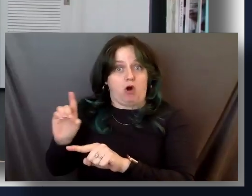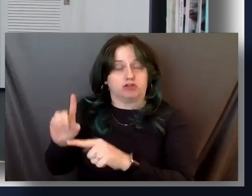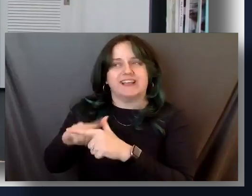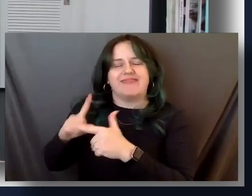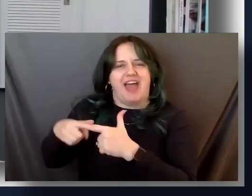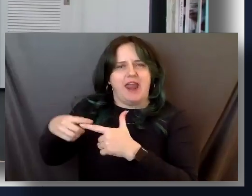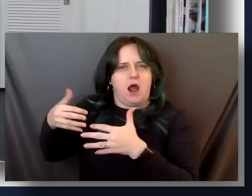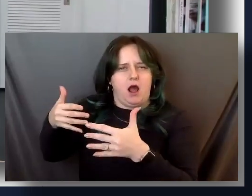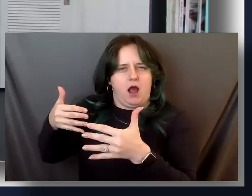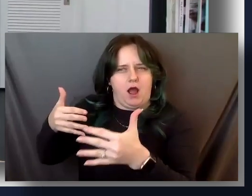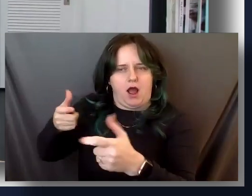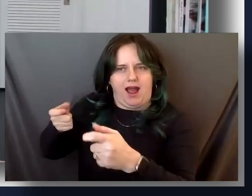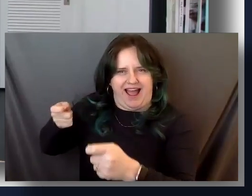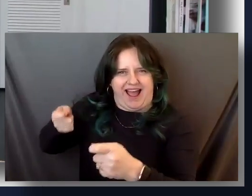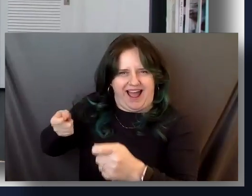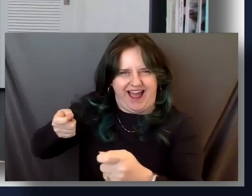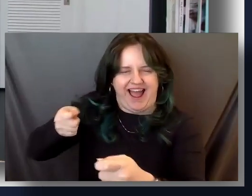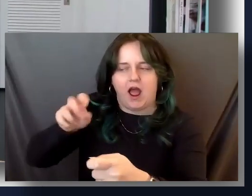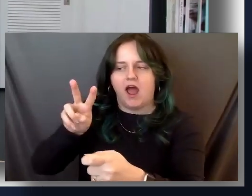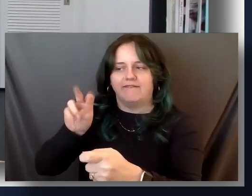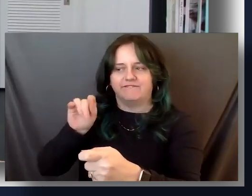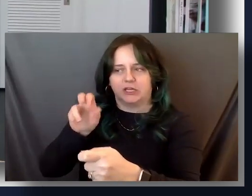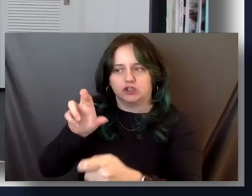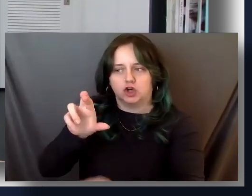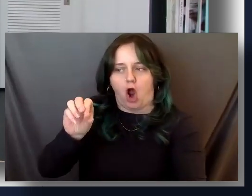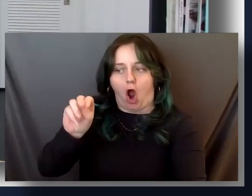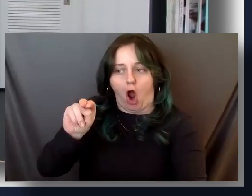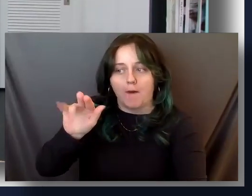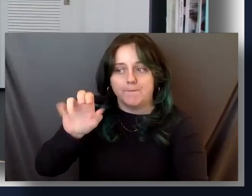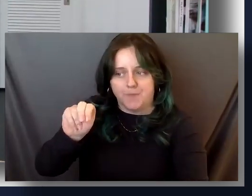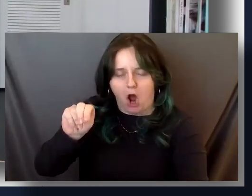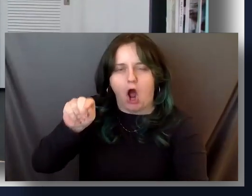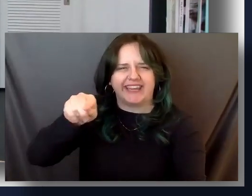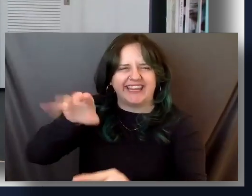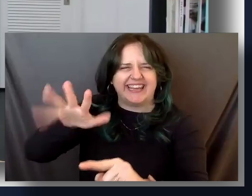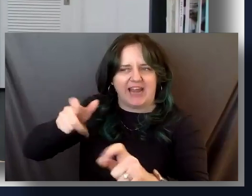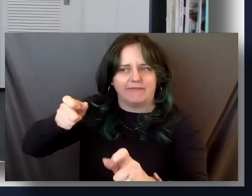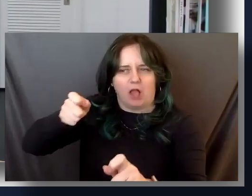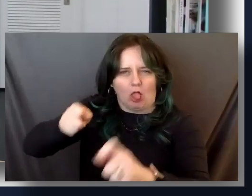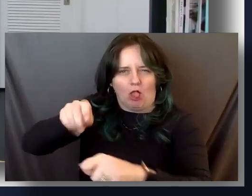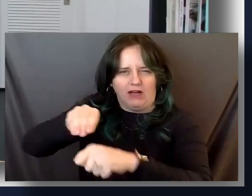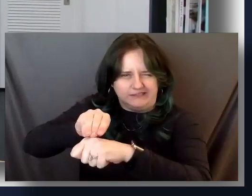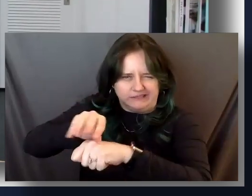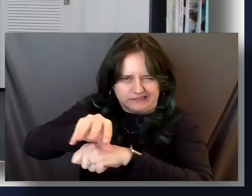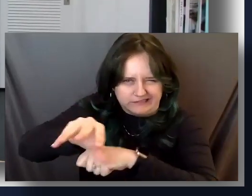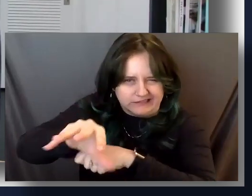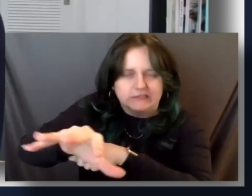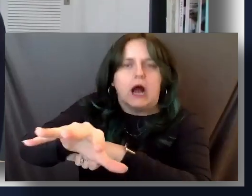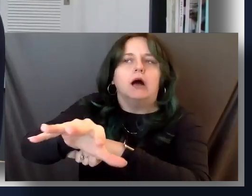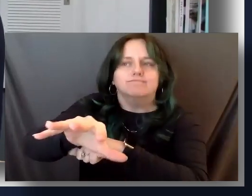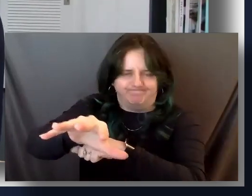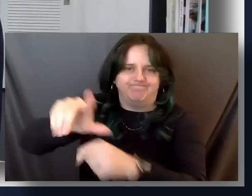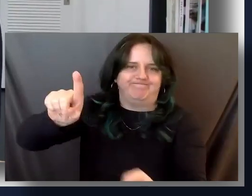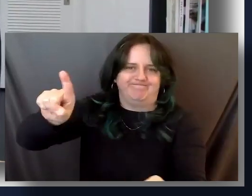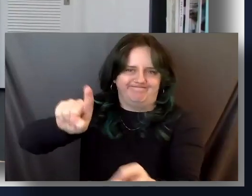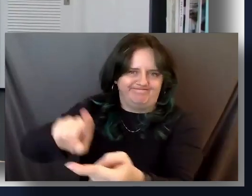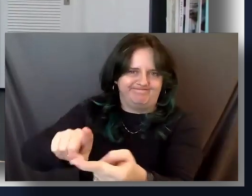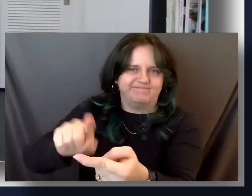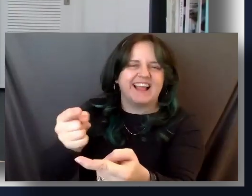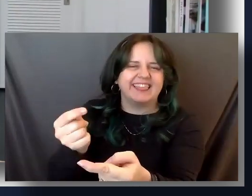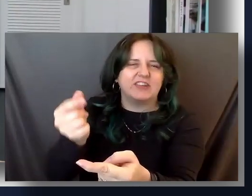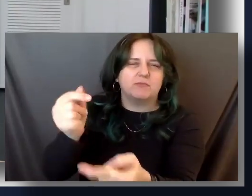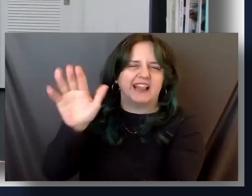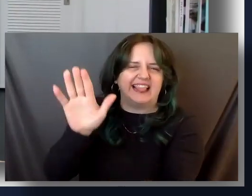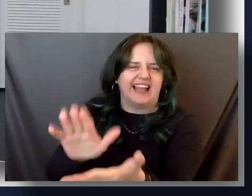democracy, and then slowly and systematically over time, Viktor Orbán has sort of weakened and eliminated many of the checks and